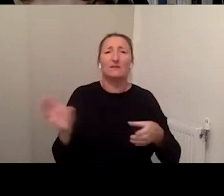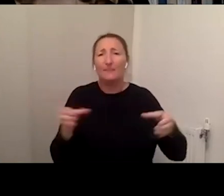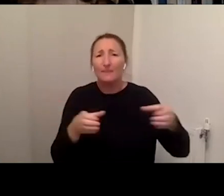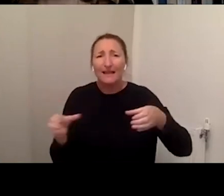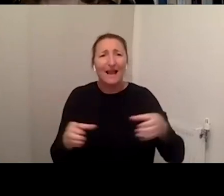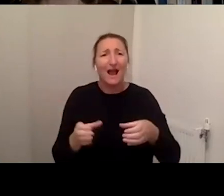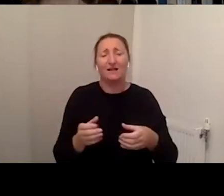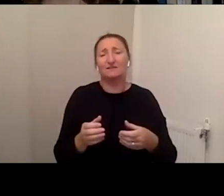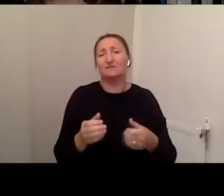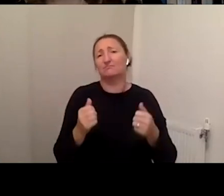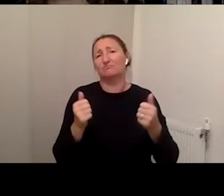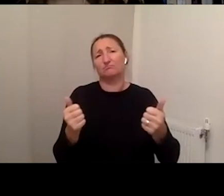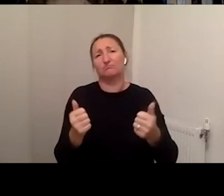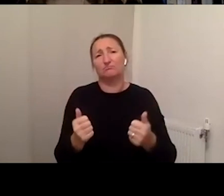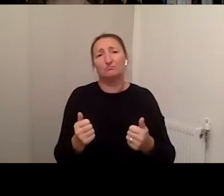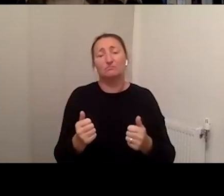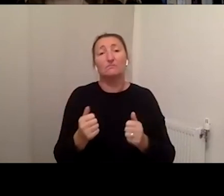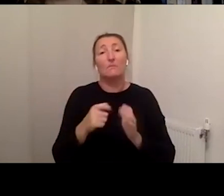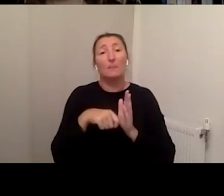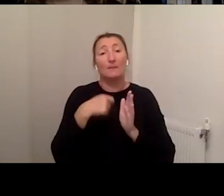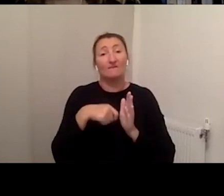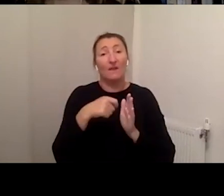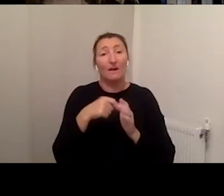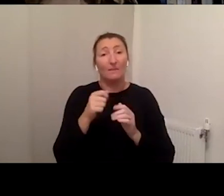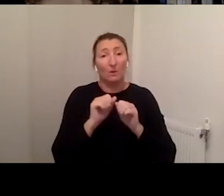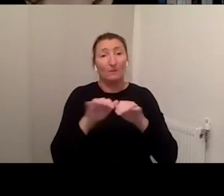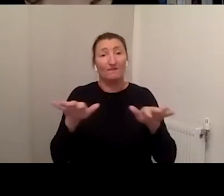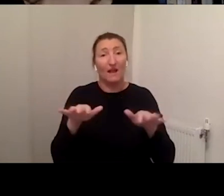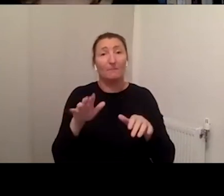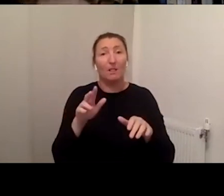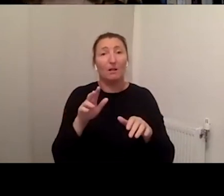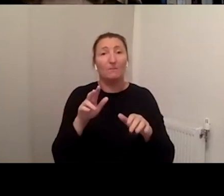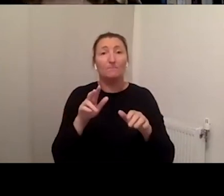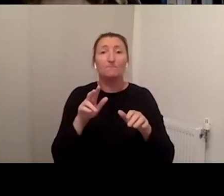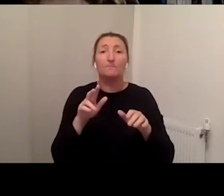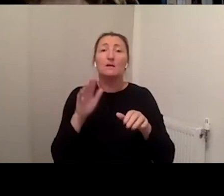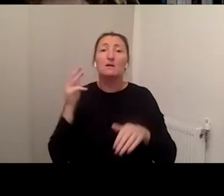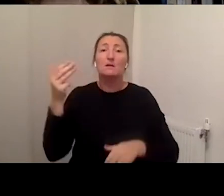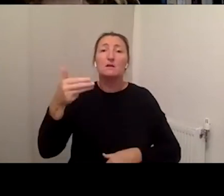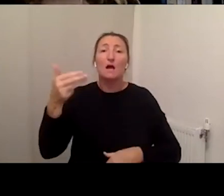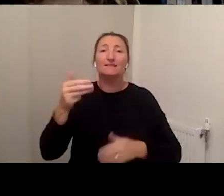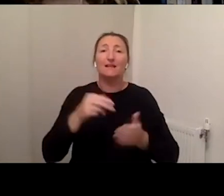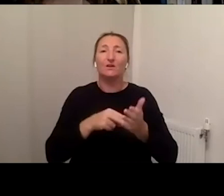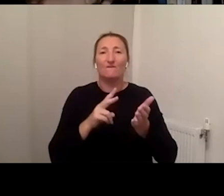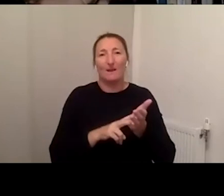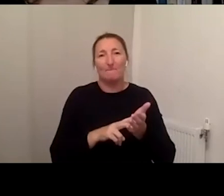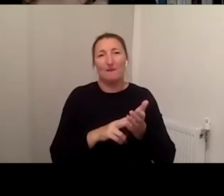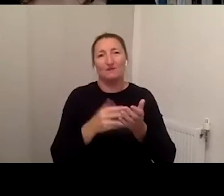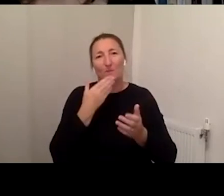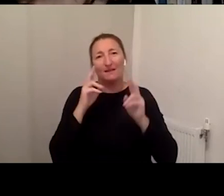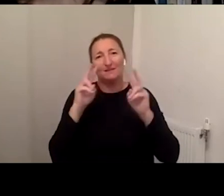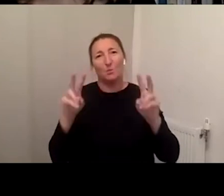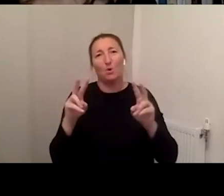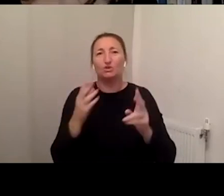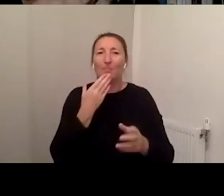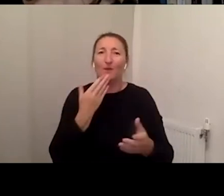this. And those films will be available to view until, I think it's the 19th of November, if people haven't watched them yet. So thank you very much for joining